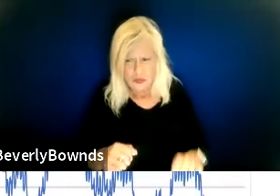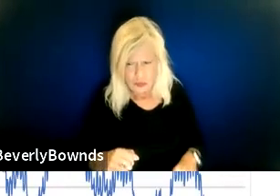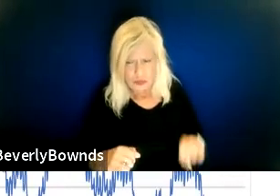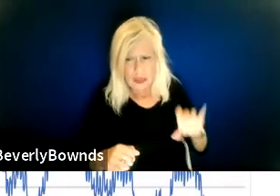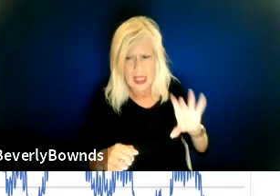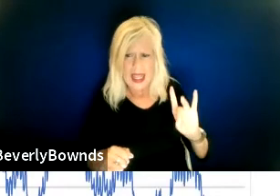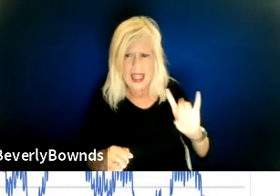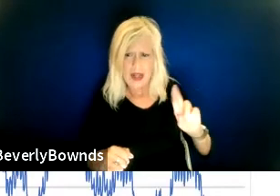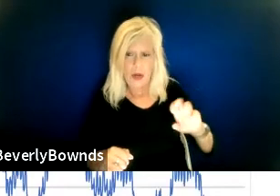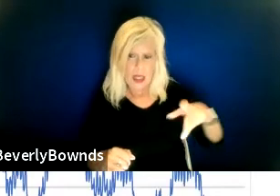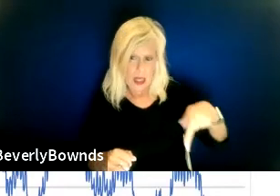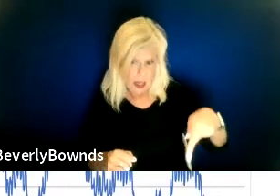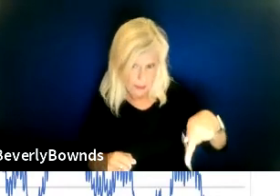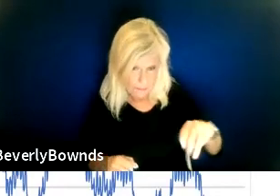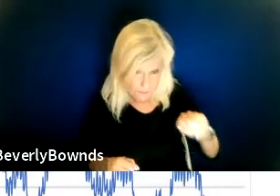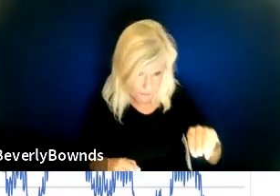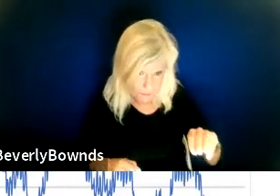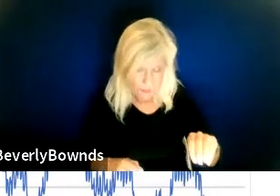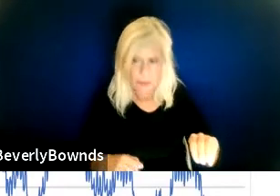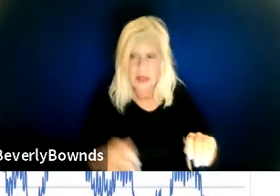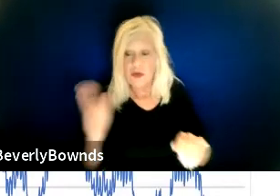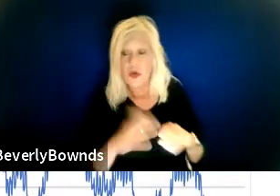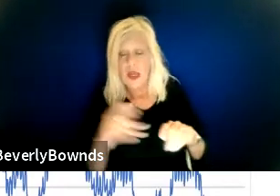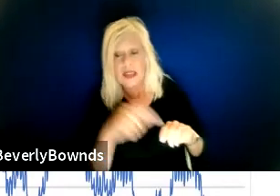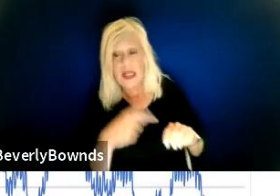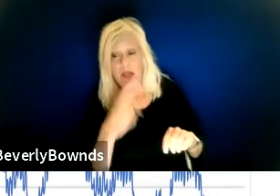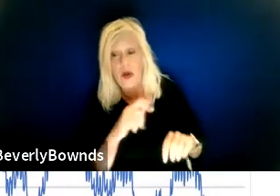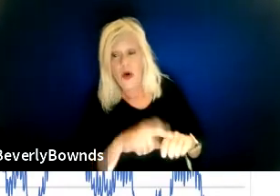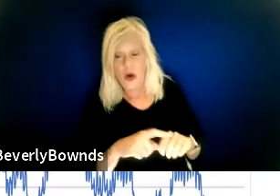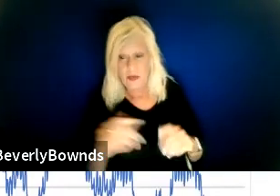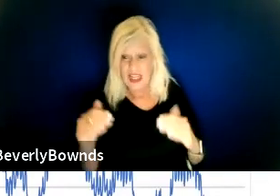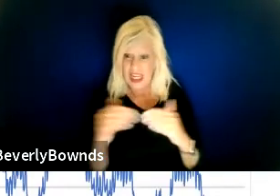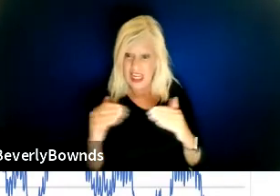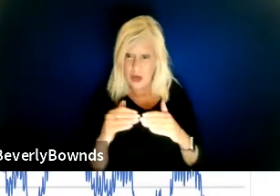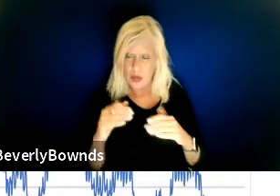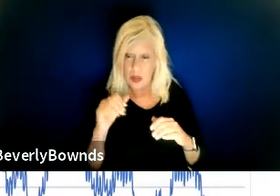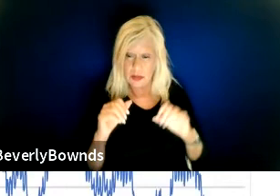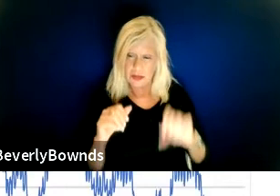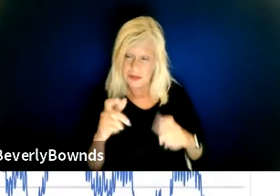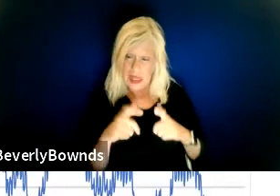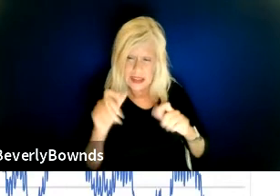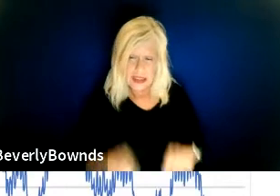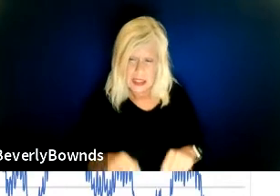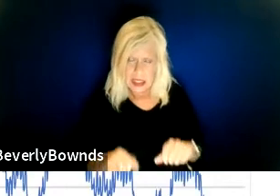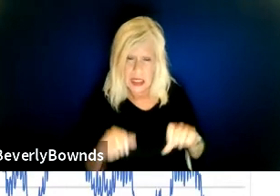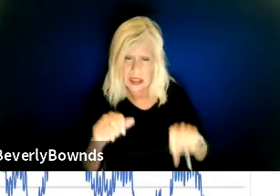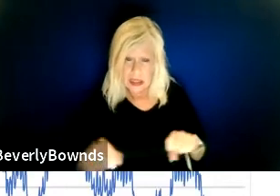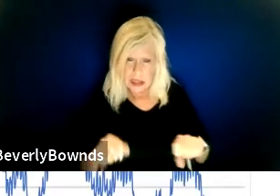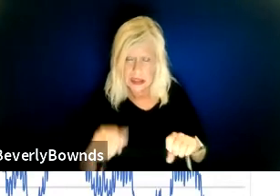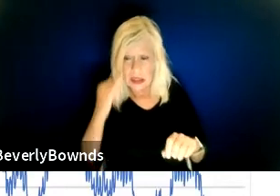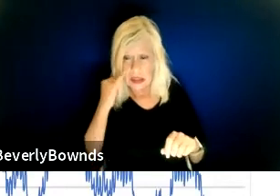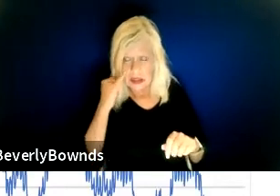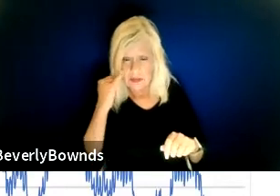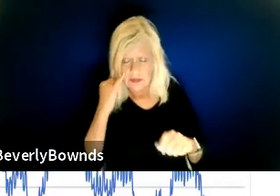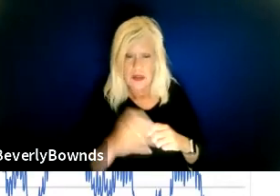RPM. But if you ask the paretic arm to perform as fast as it can when it's unilateral, which